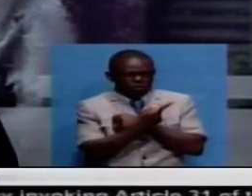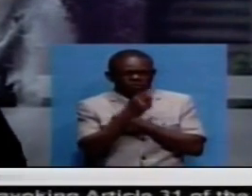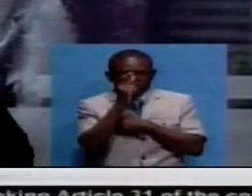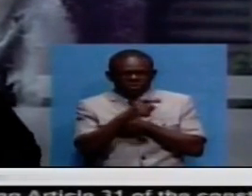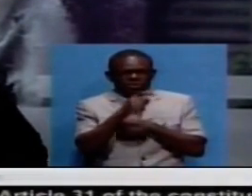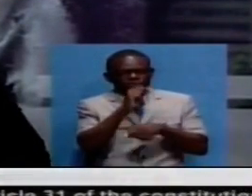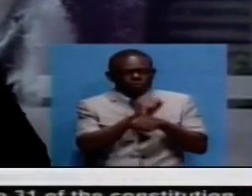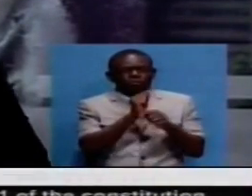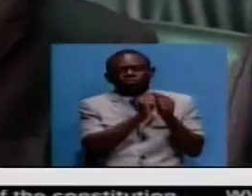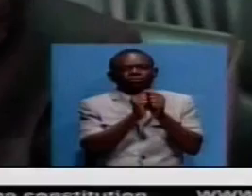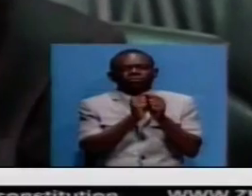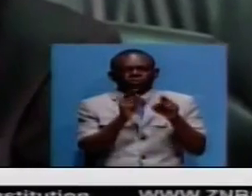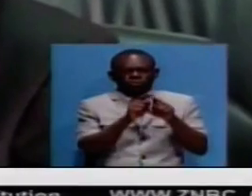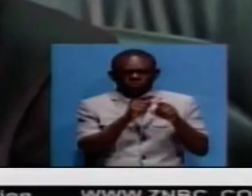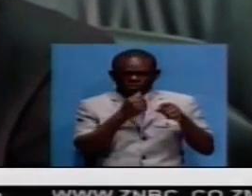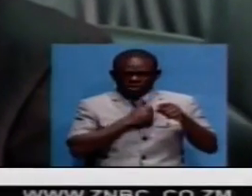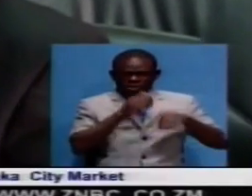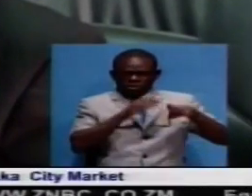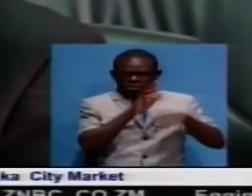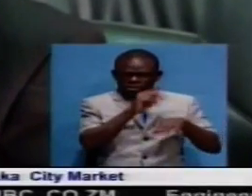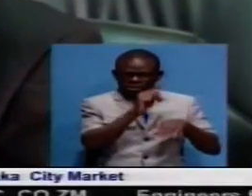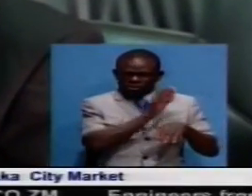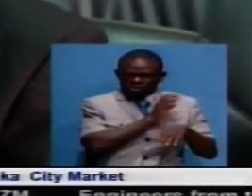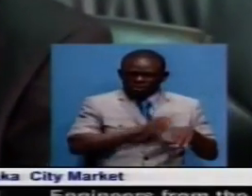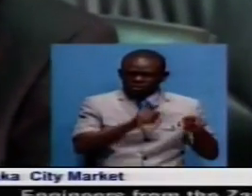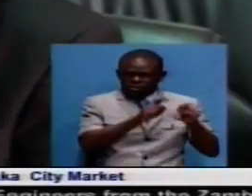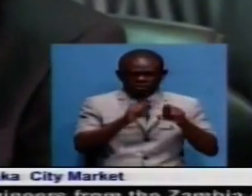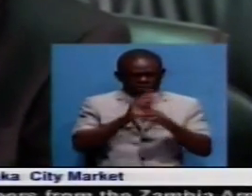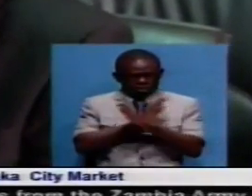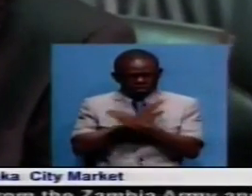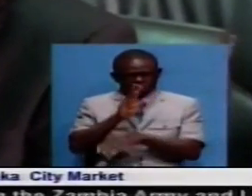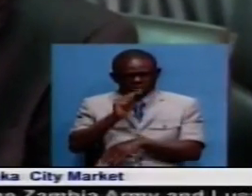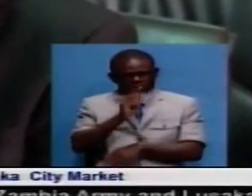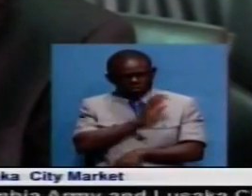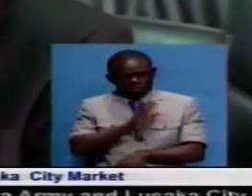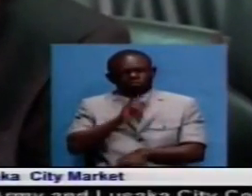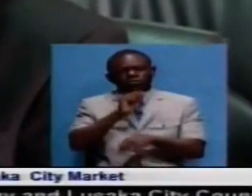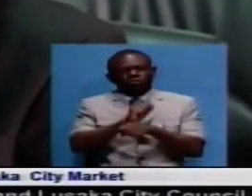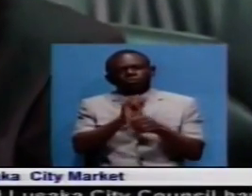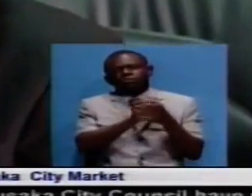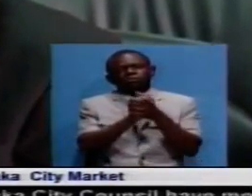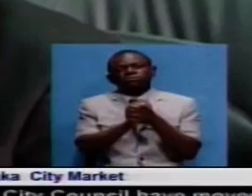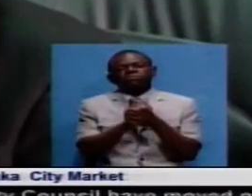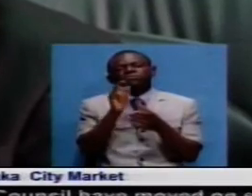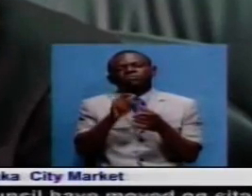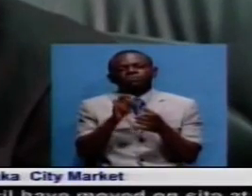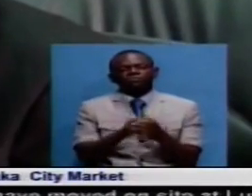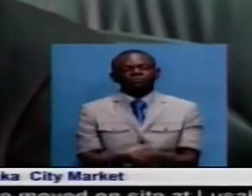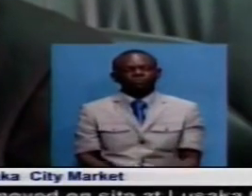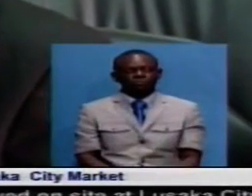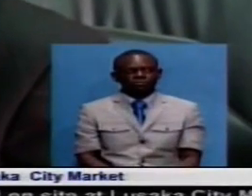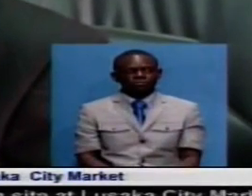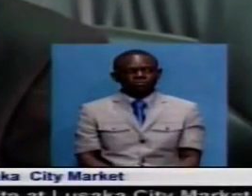the two institutions. Angola is similar, and yet there is very little knowledge